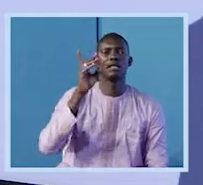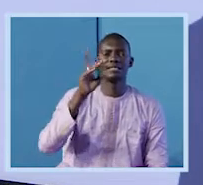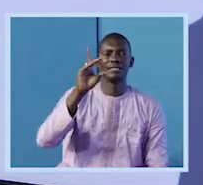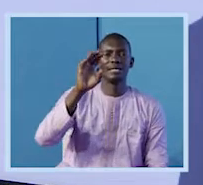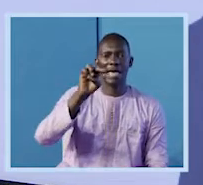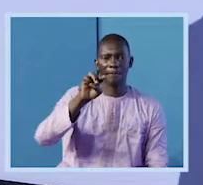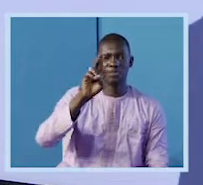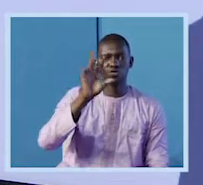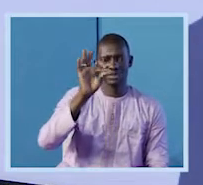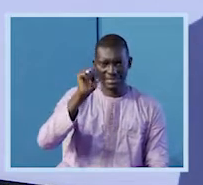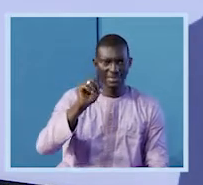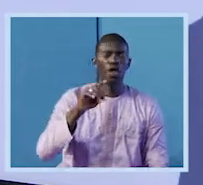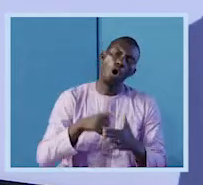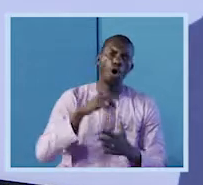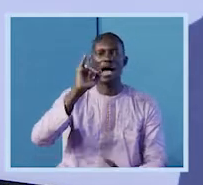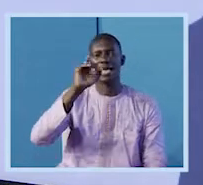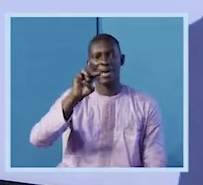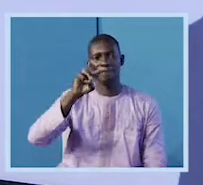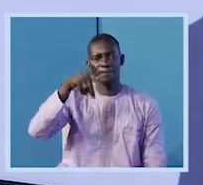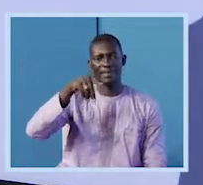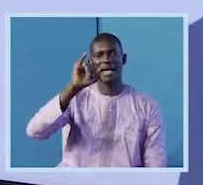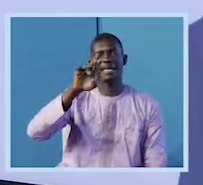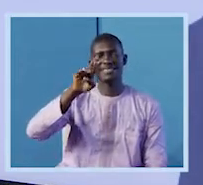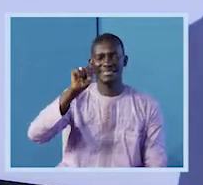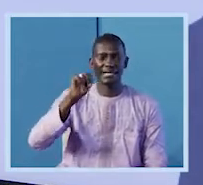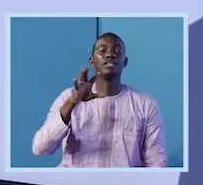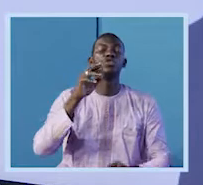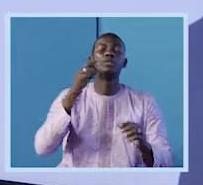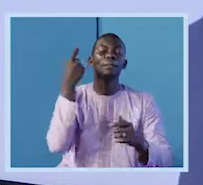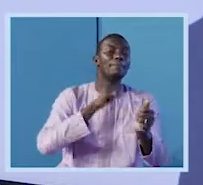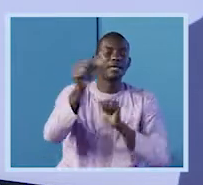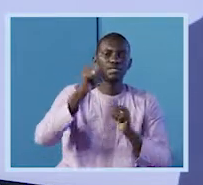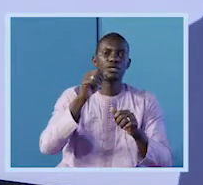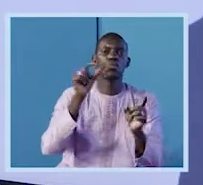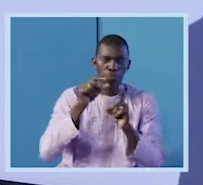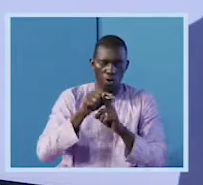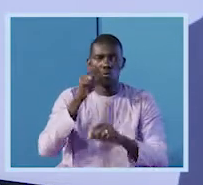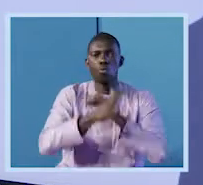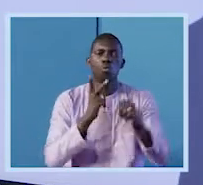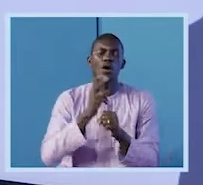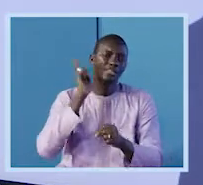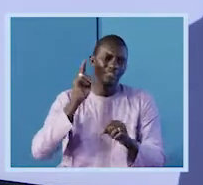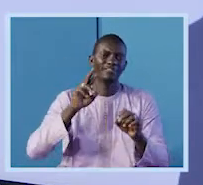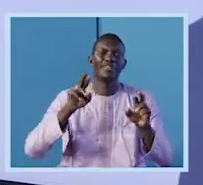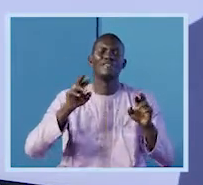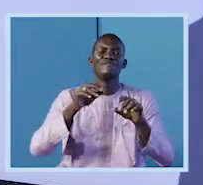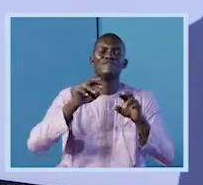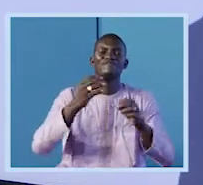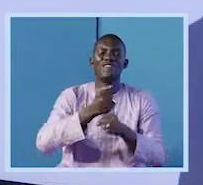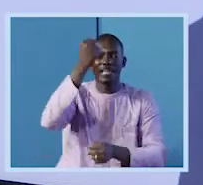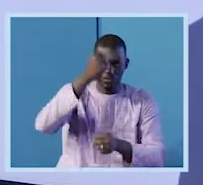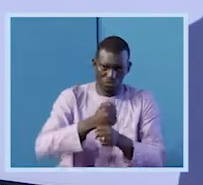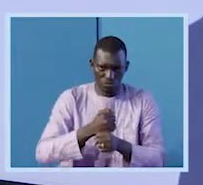Okay. Now, the correct terminology and recommended by the World Federation of the Deaf is deaf and hard of hearing. So deaf people are